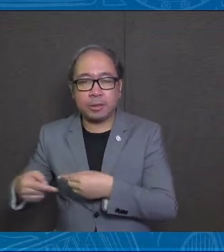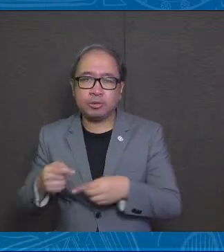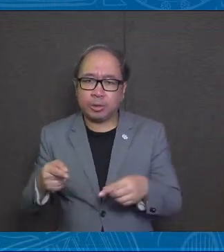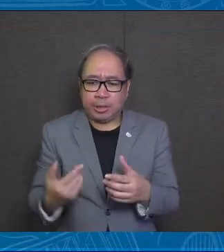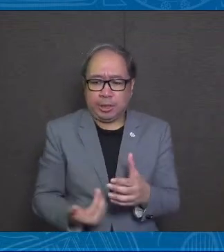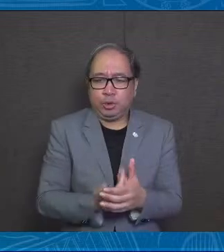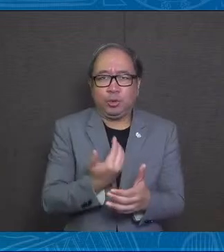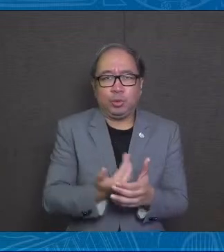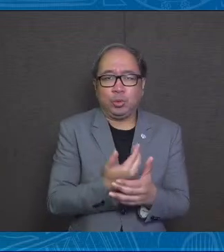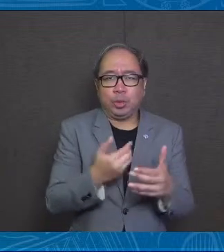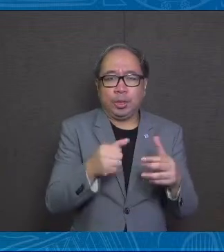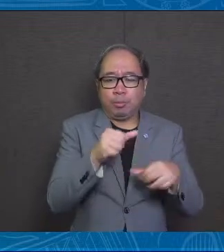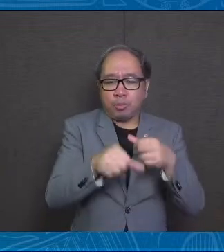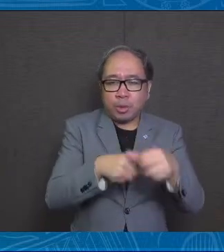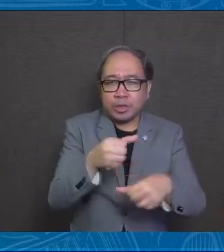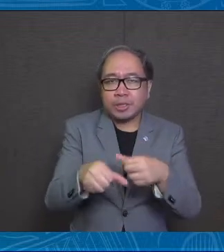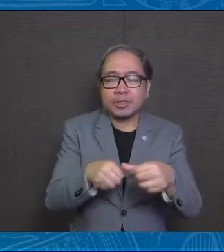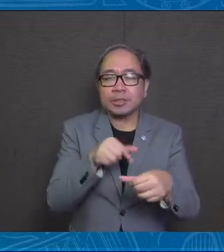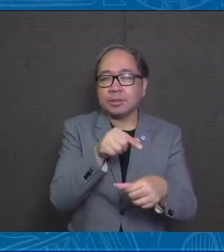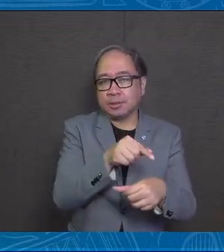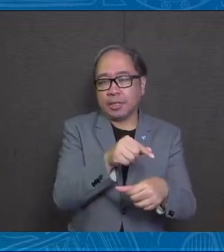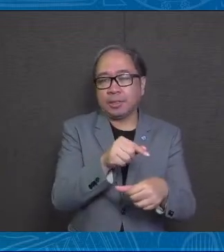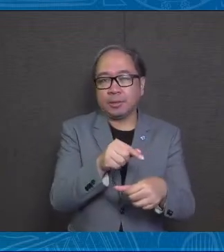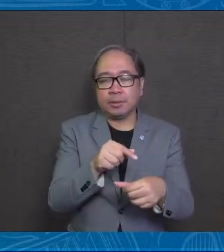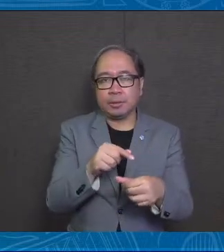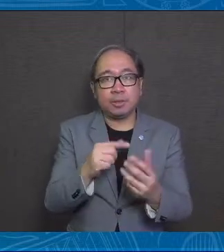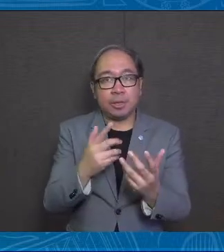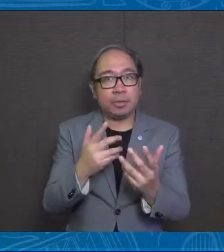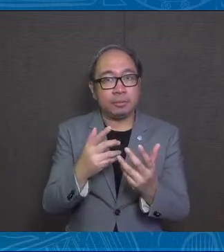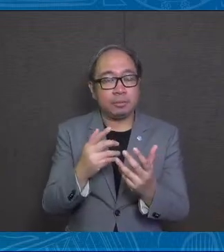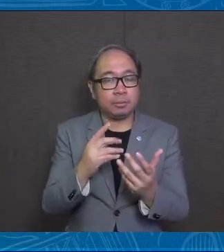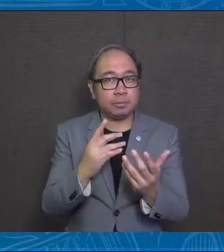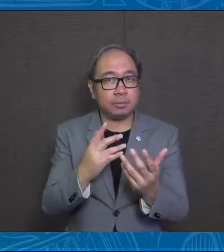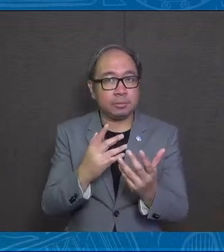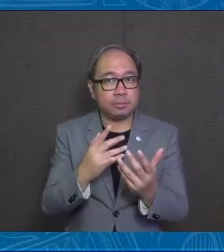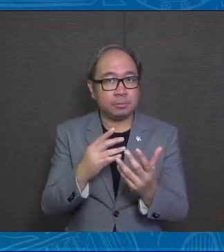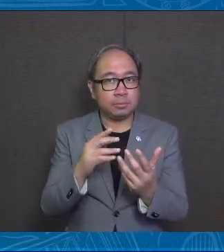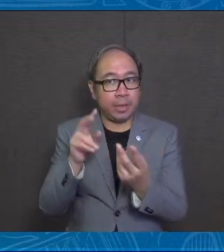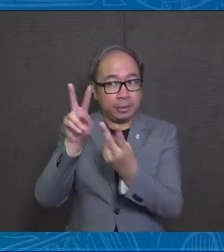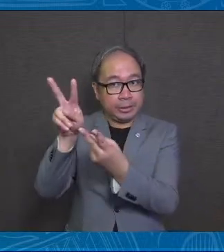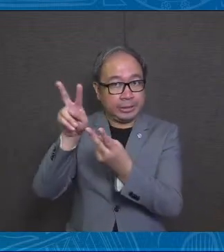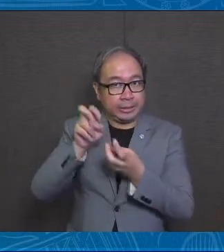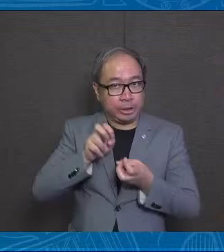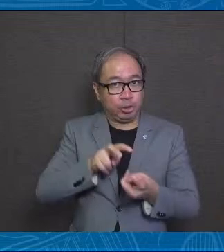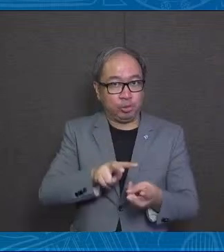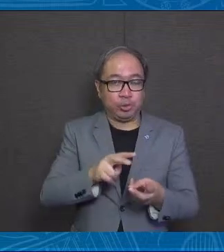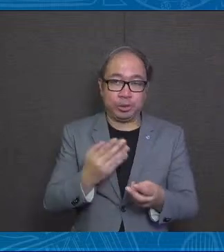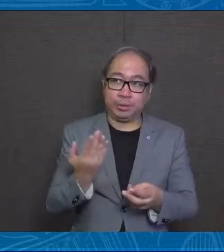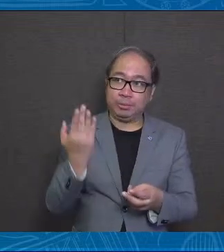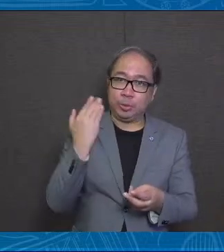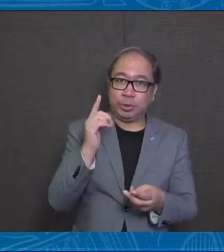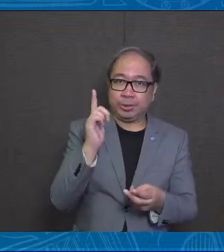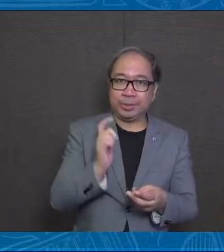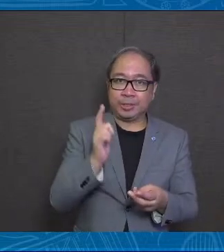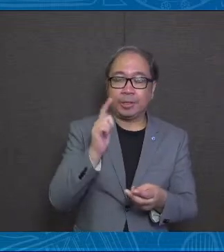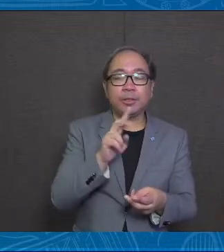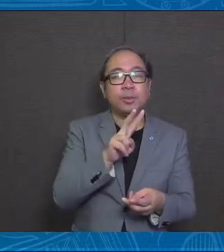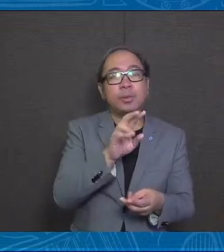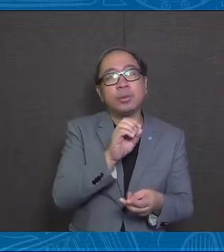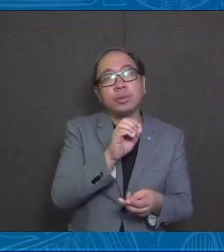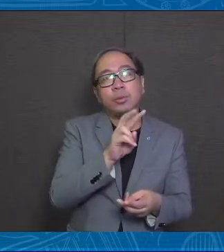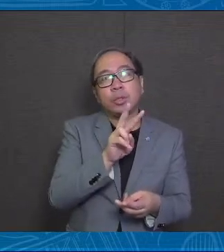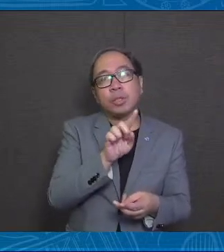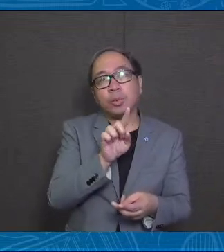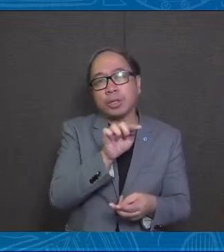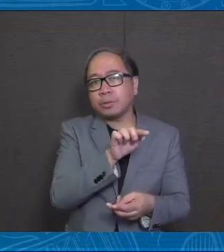planning practice that we introduced from 21 and